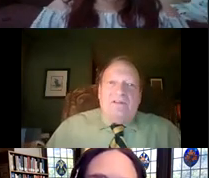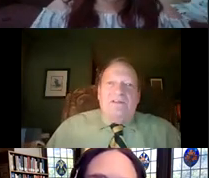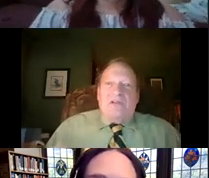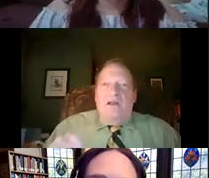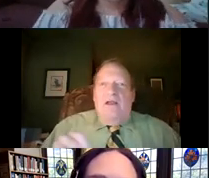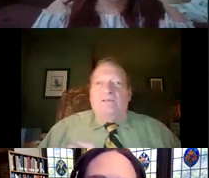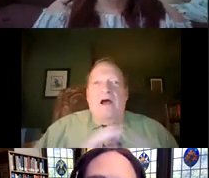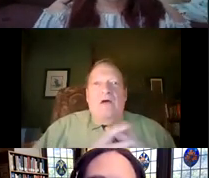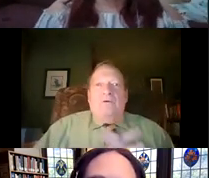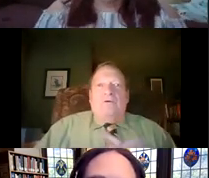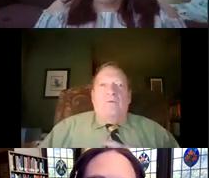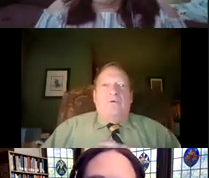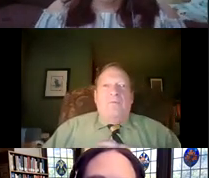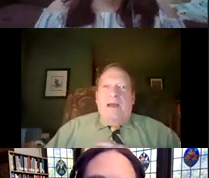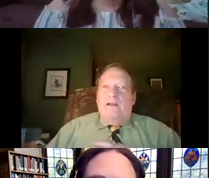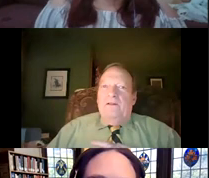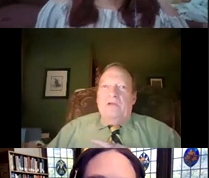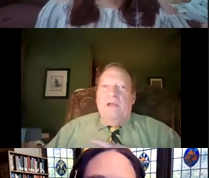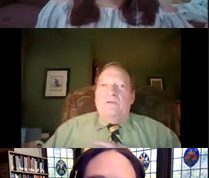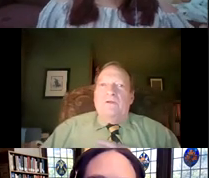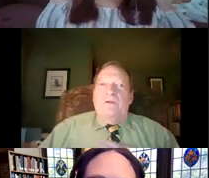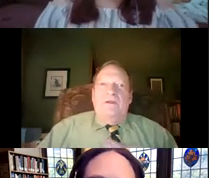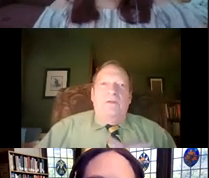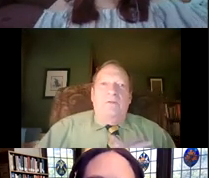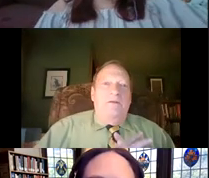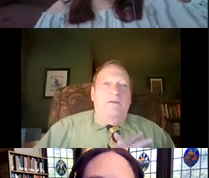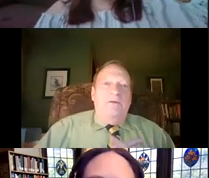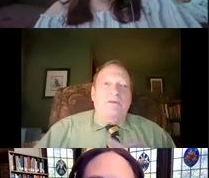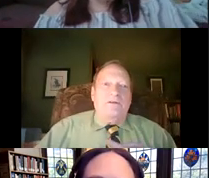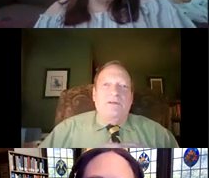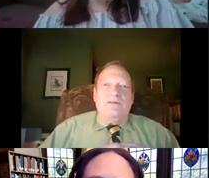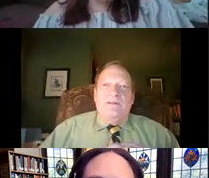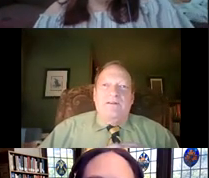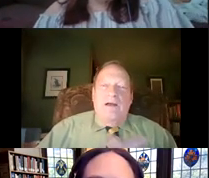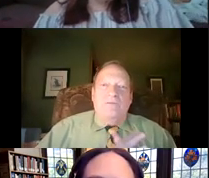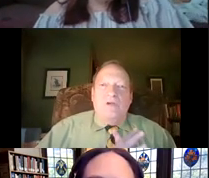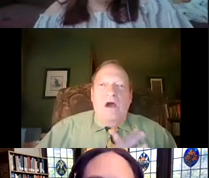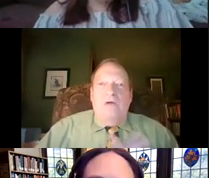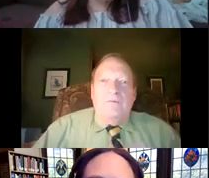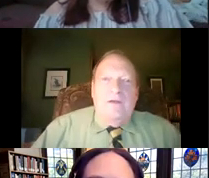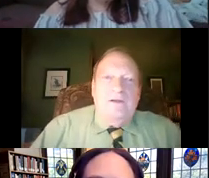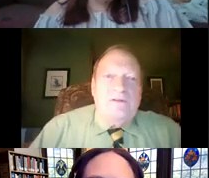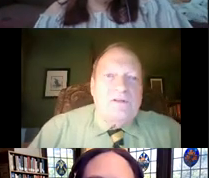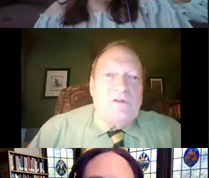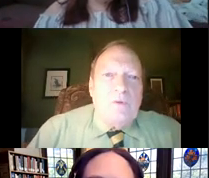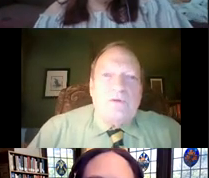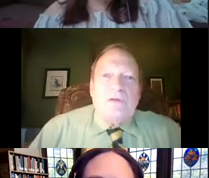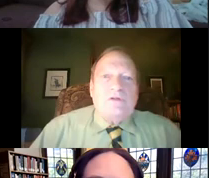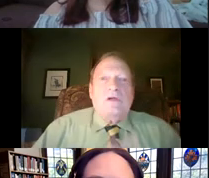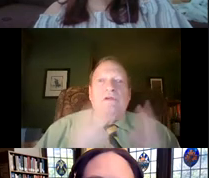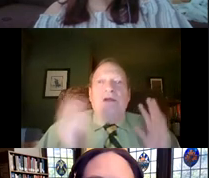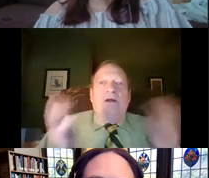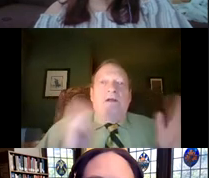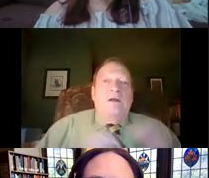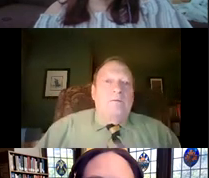now this kind of lifestyle would dramatically change in the middle 60s. I was in college from 1962 to